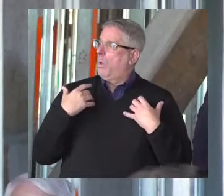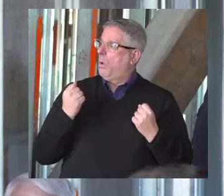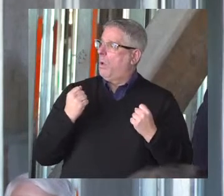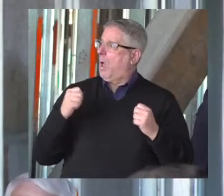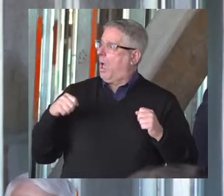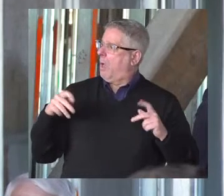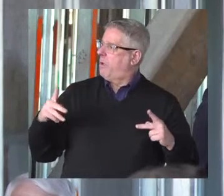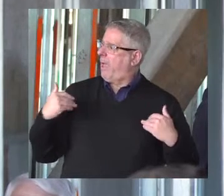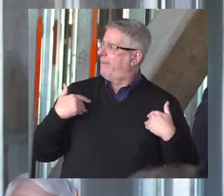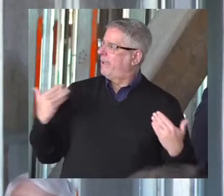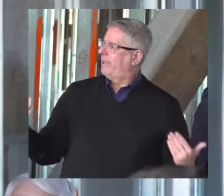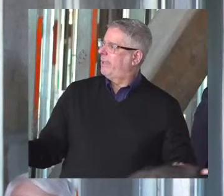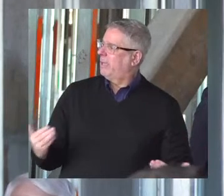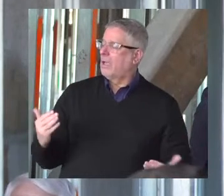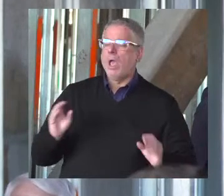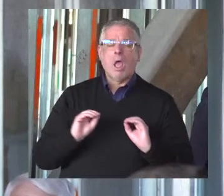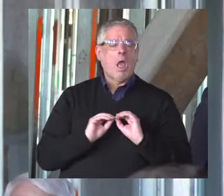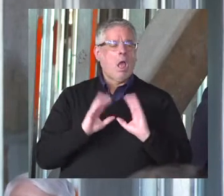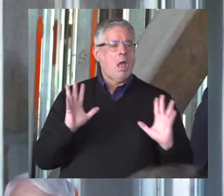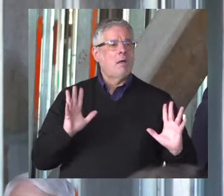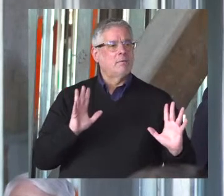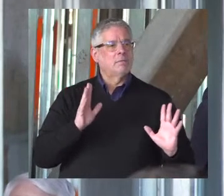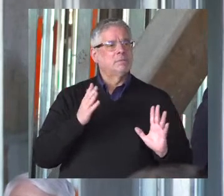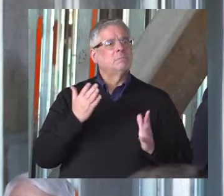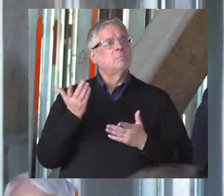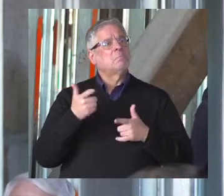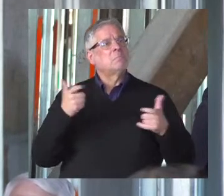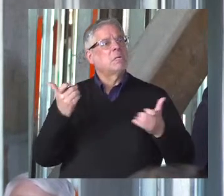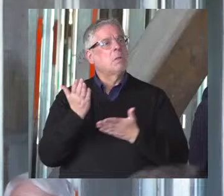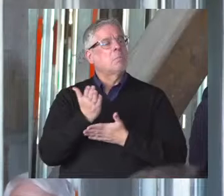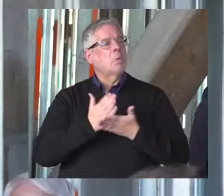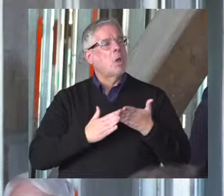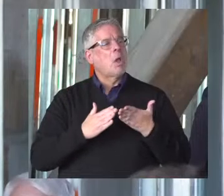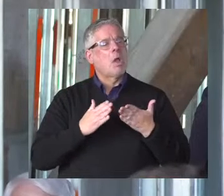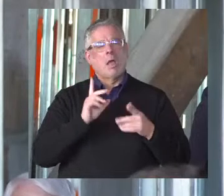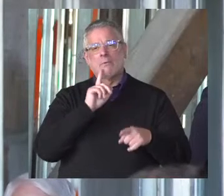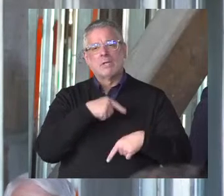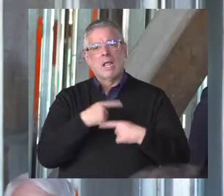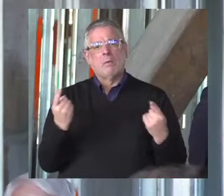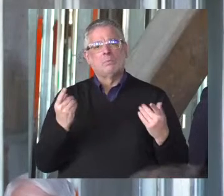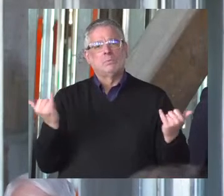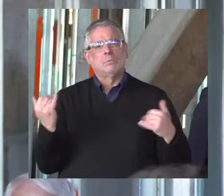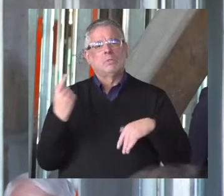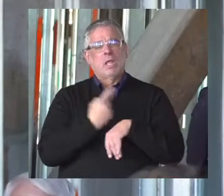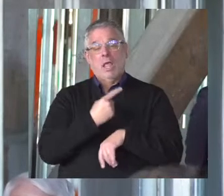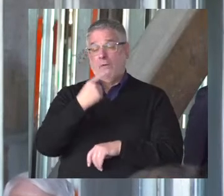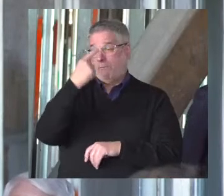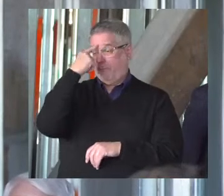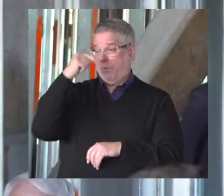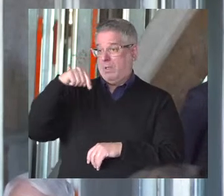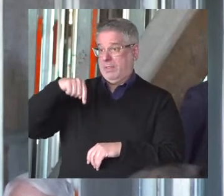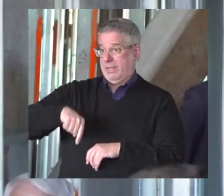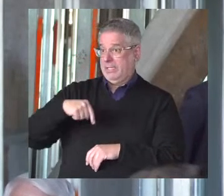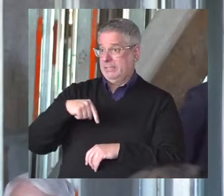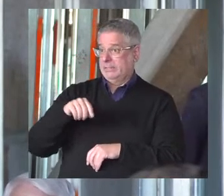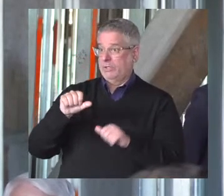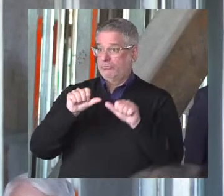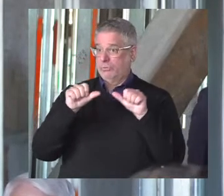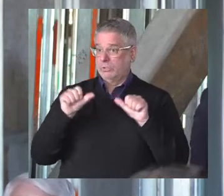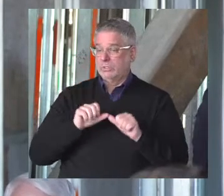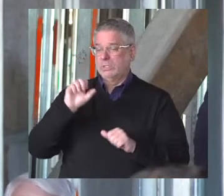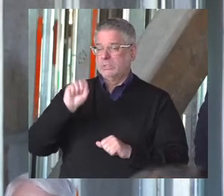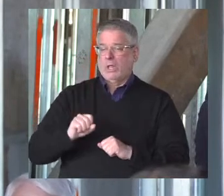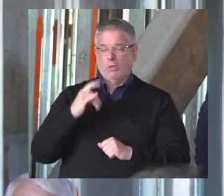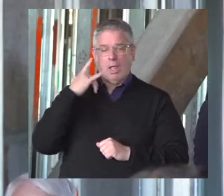opportunity, obviously is a big part of the announcement here today for this region in